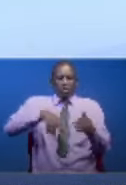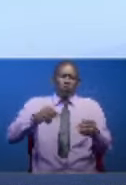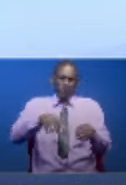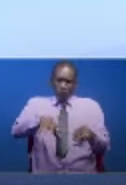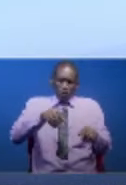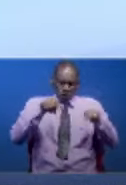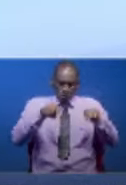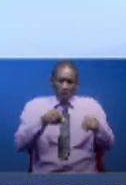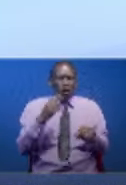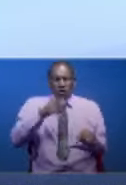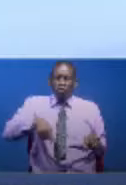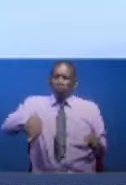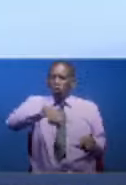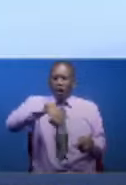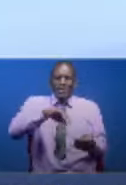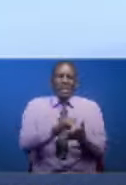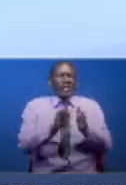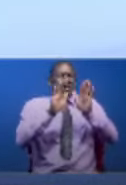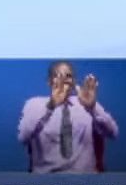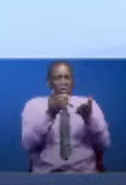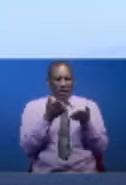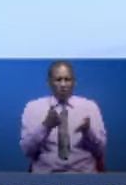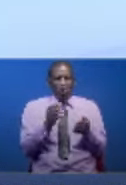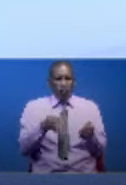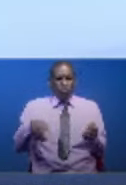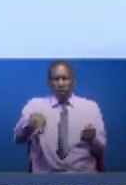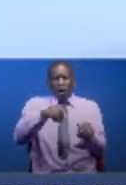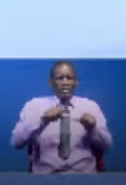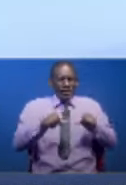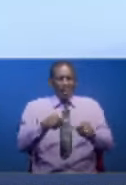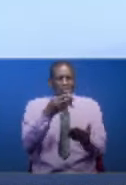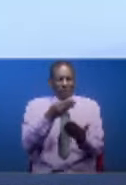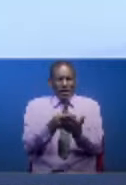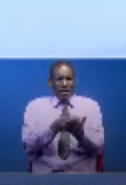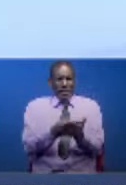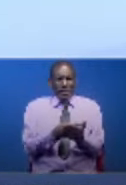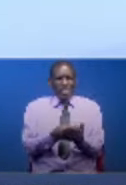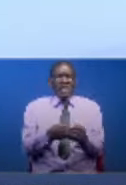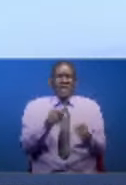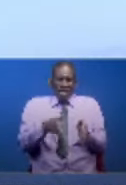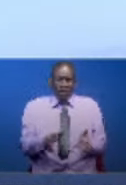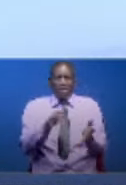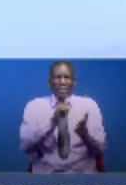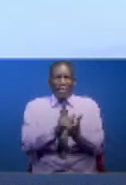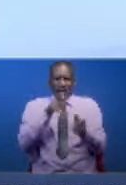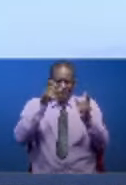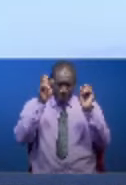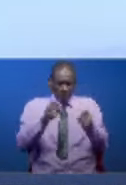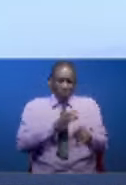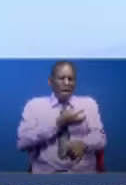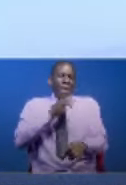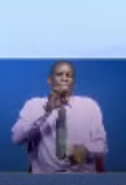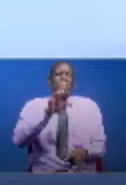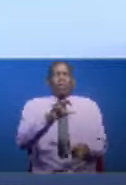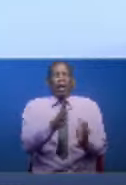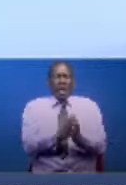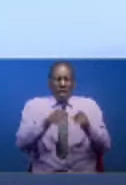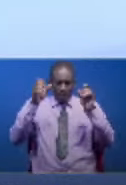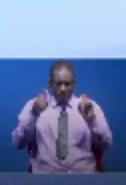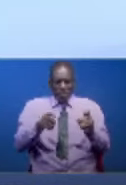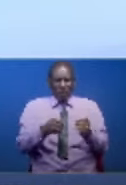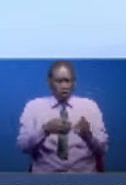So for us, that's a very critical component of our sustainable finance proposition, in that it has to be empowering and it has to be